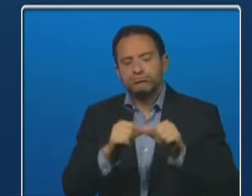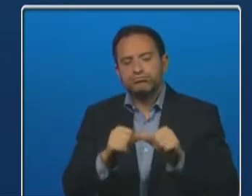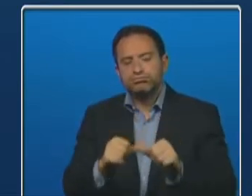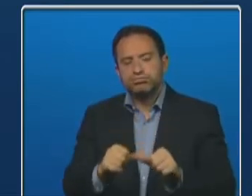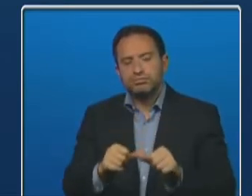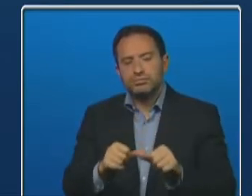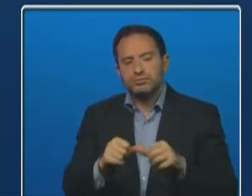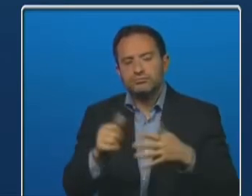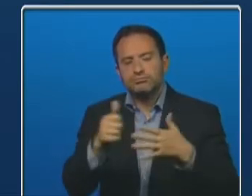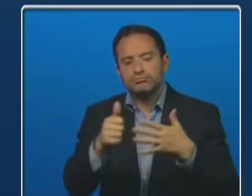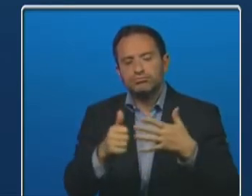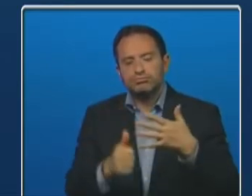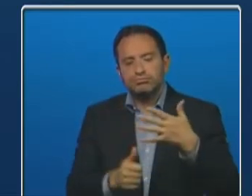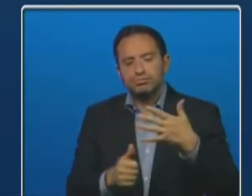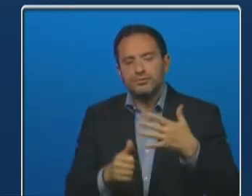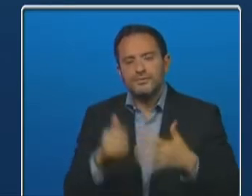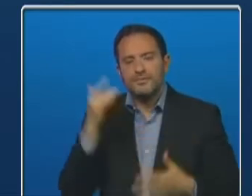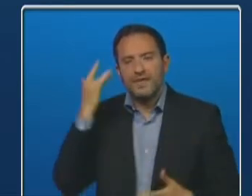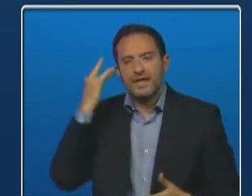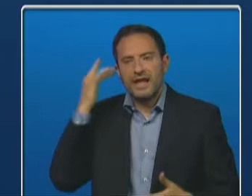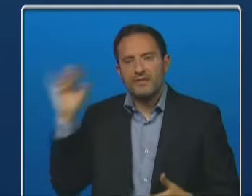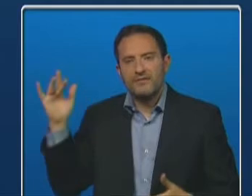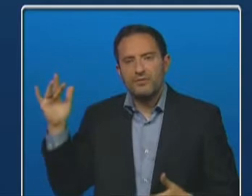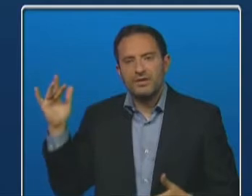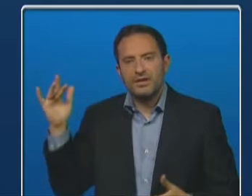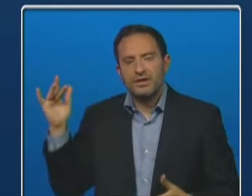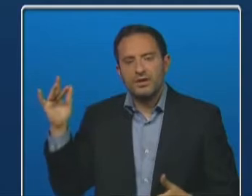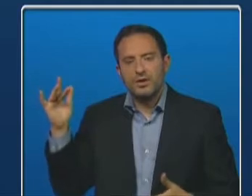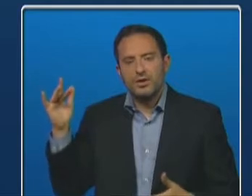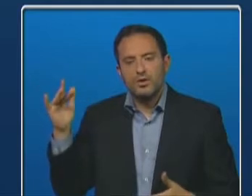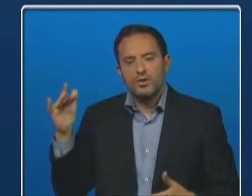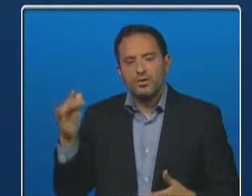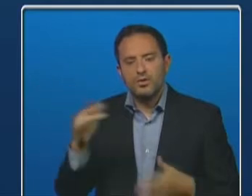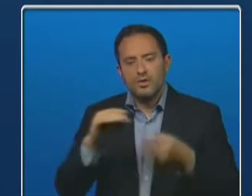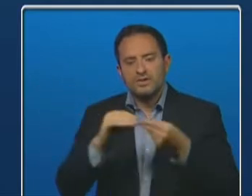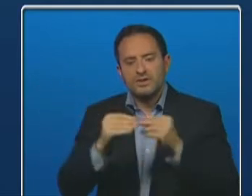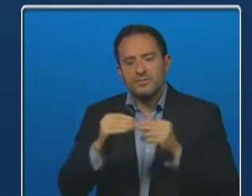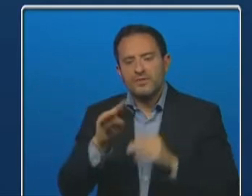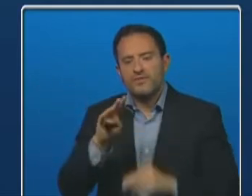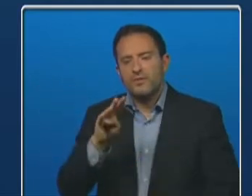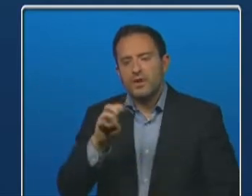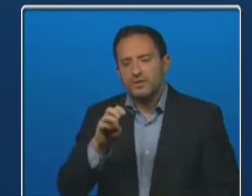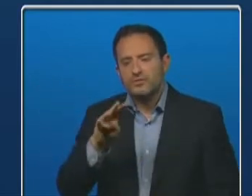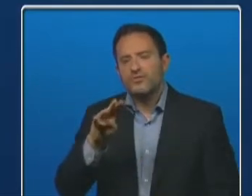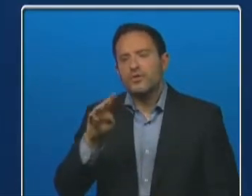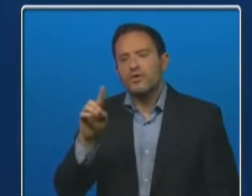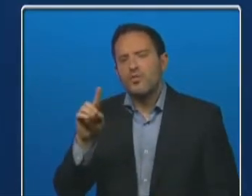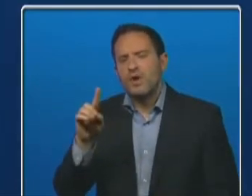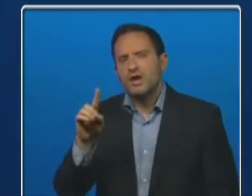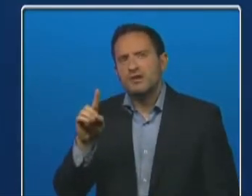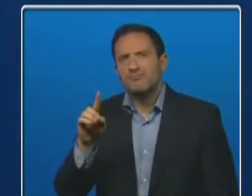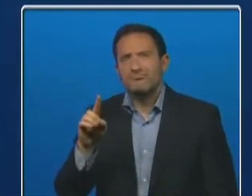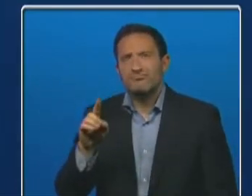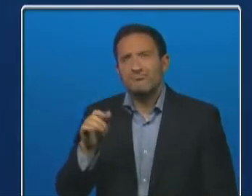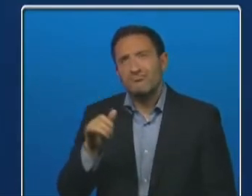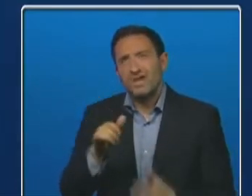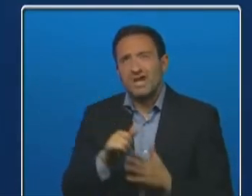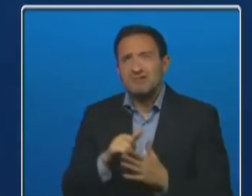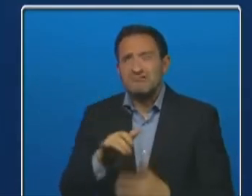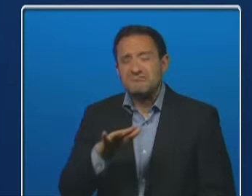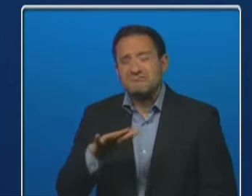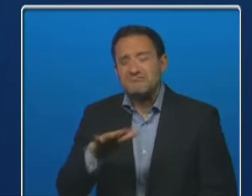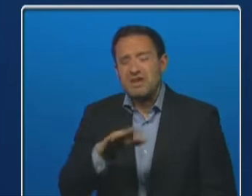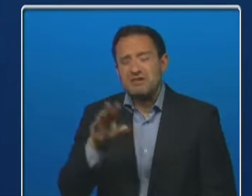rankings, California was at number 441. So that's about 6 steps